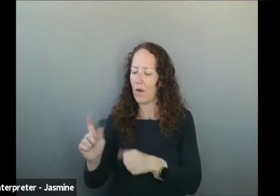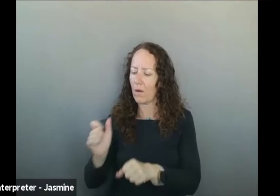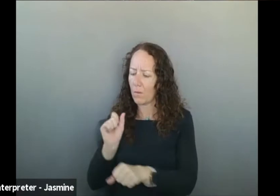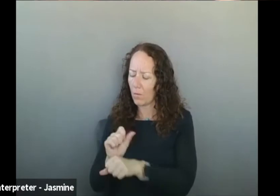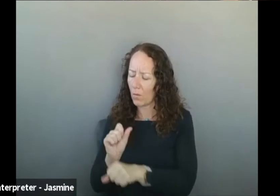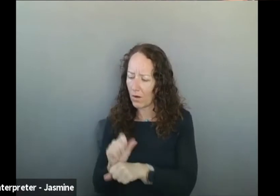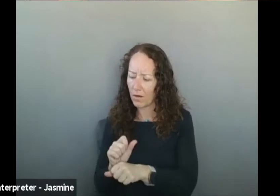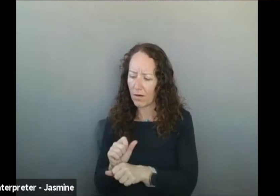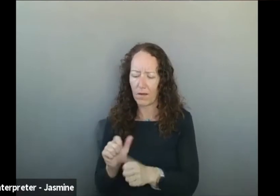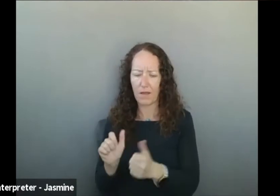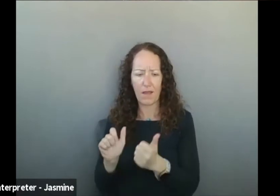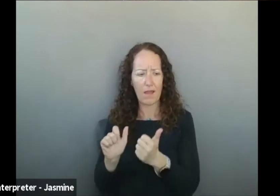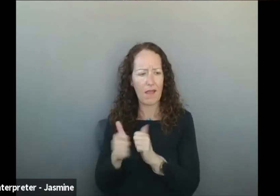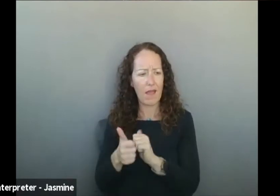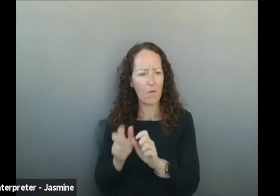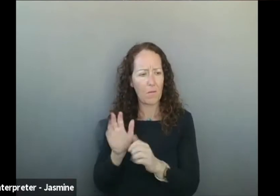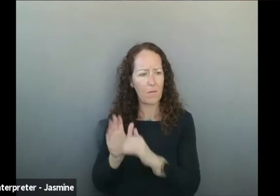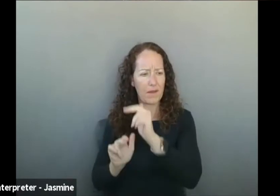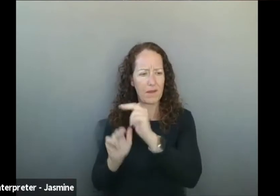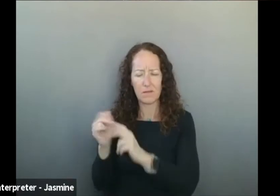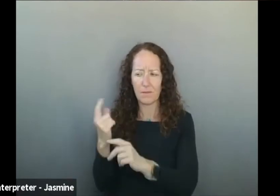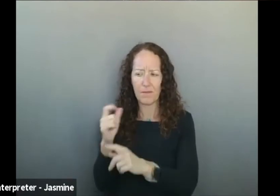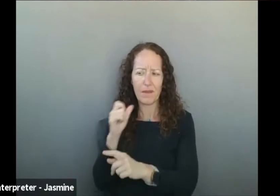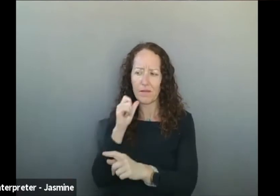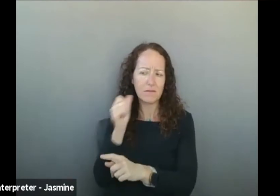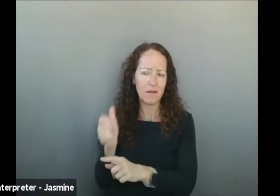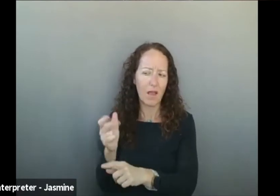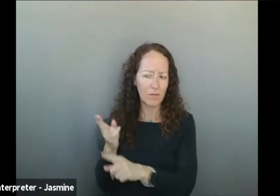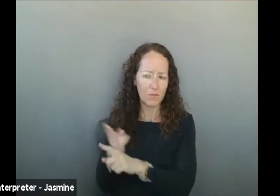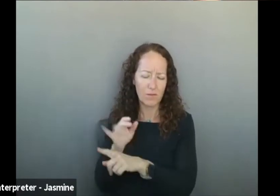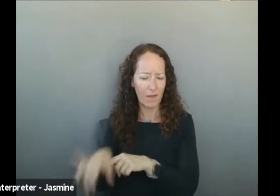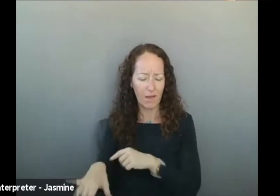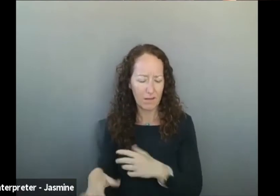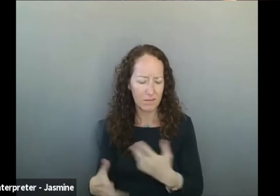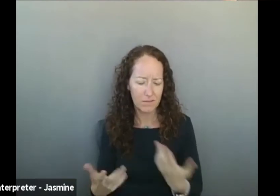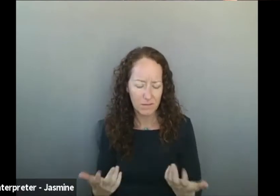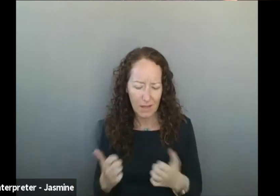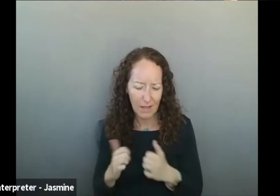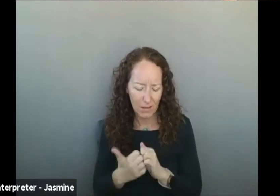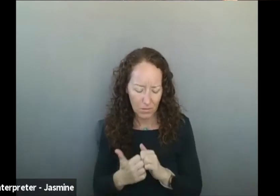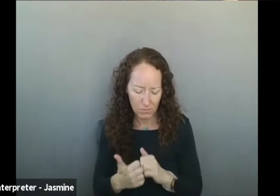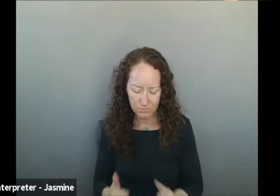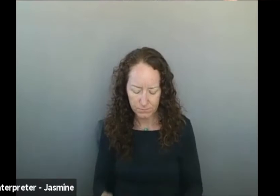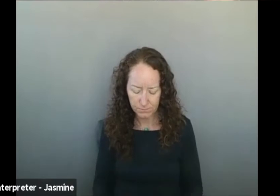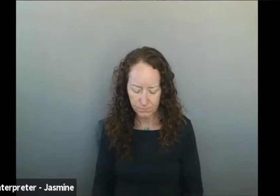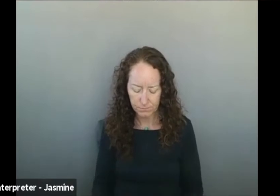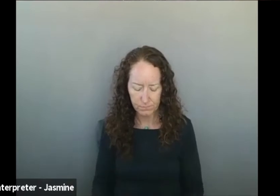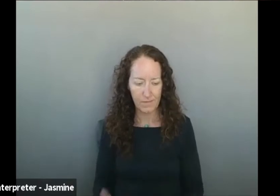It's the sort of just standard operating procedure. This is the way it is. And without